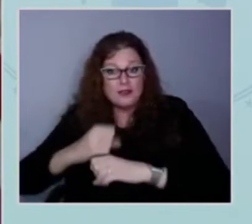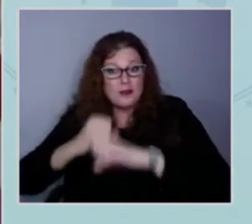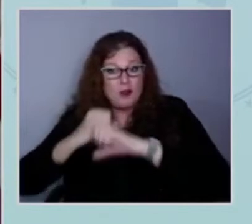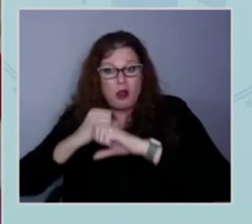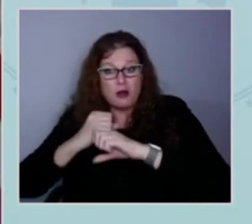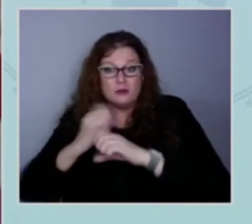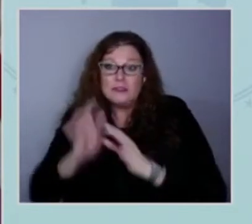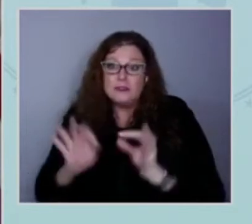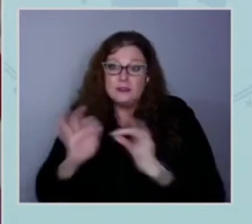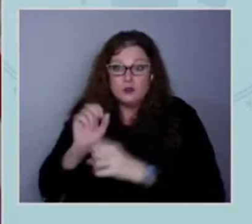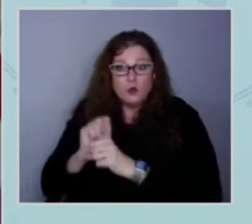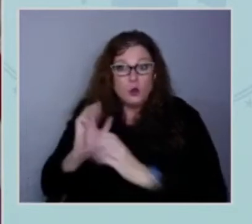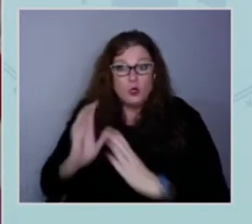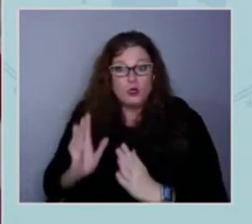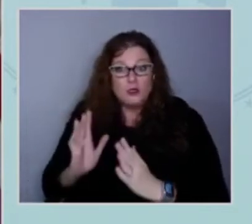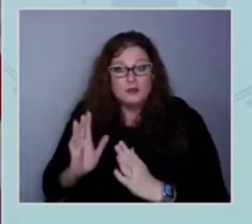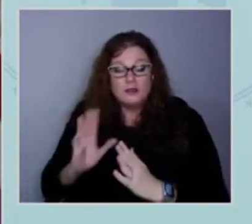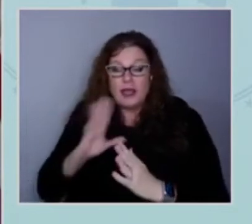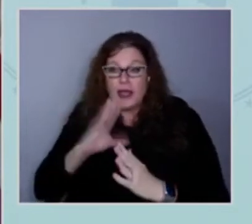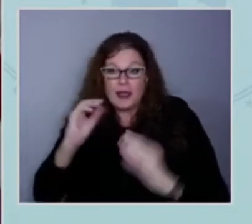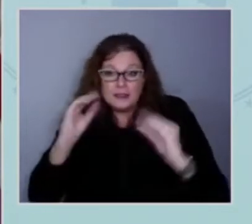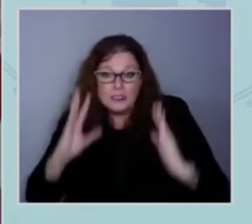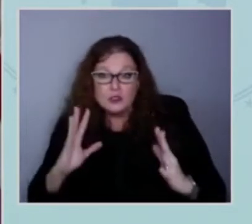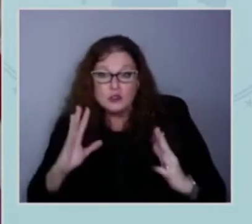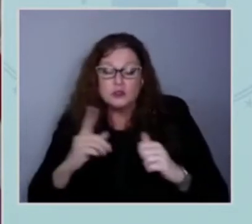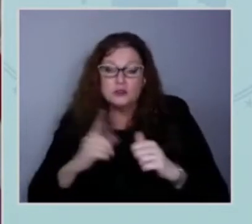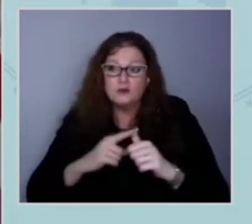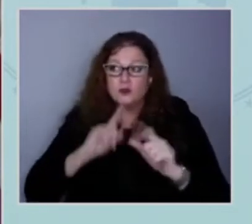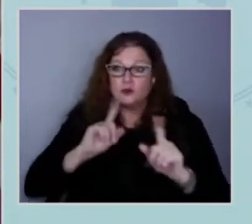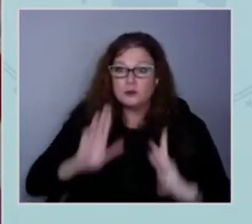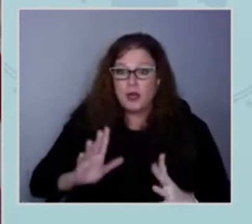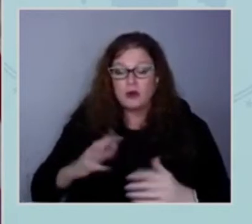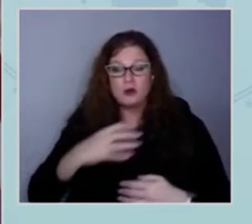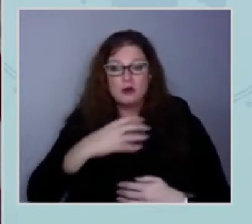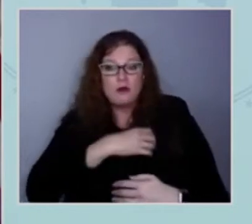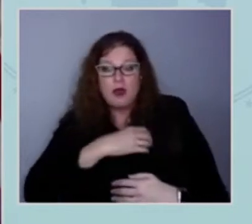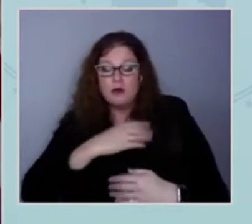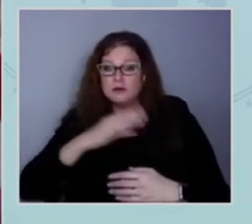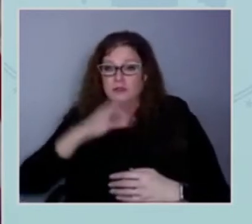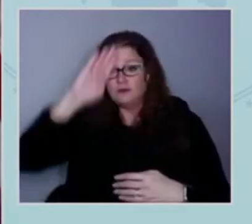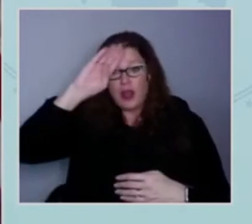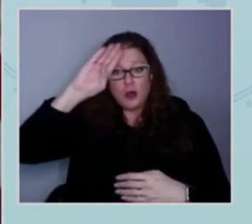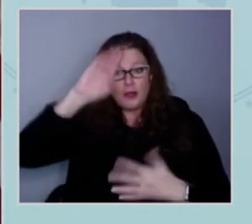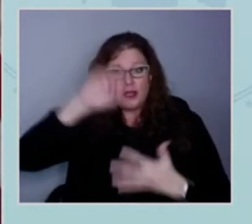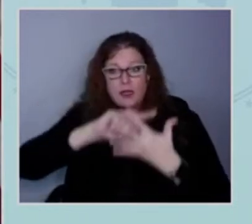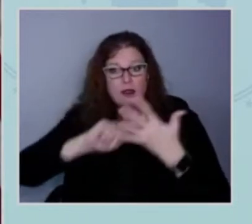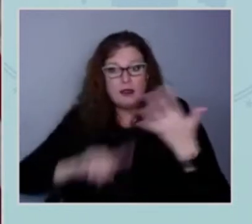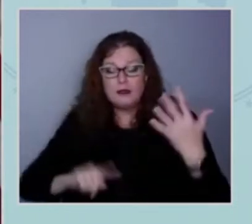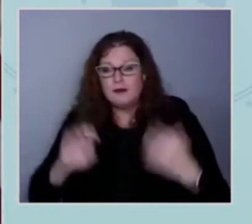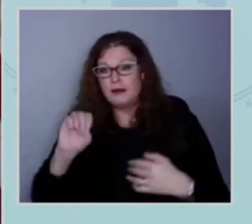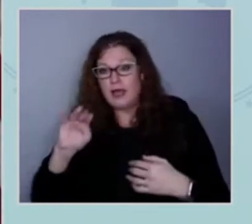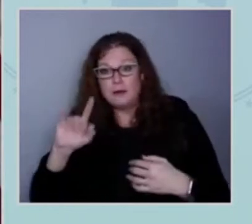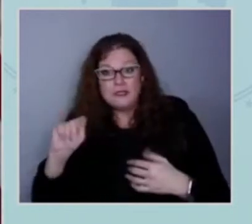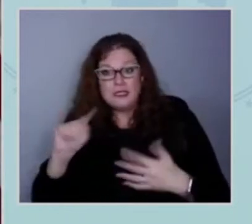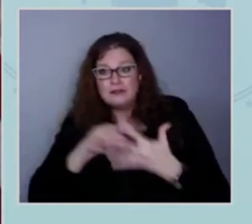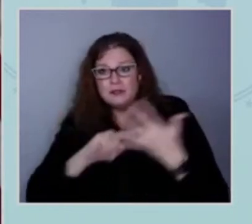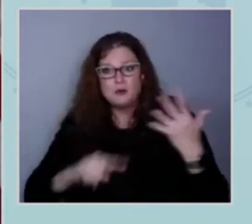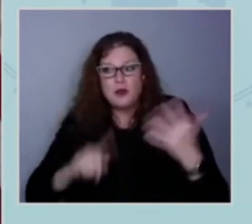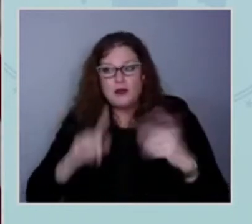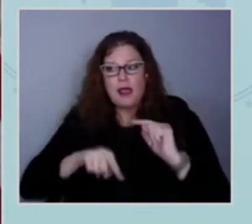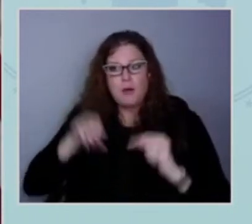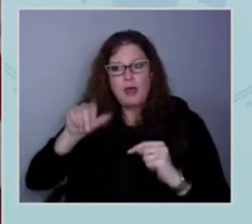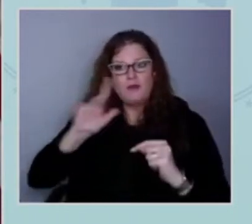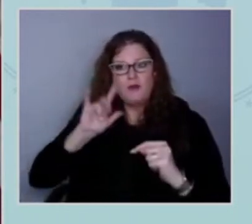to fund the school crossing guards, which are essential workers, and the teachers and the first responders, the cops,